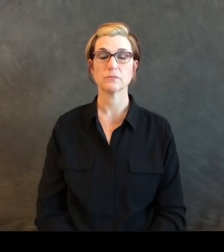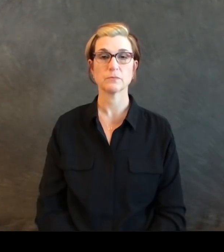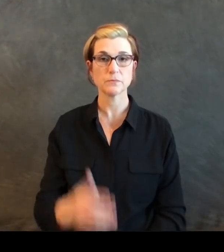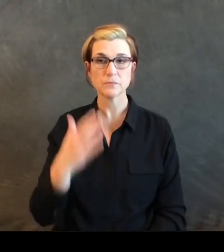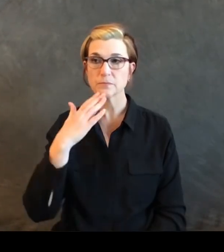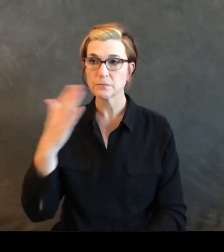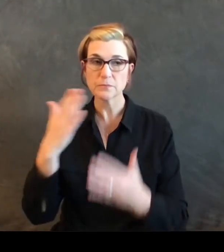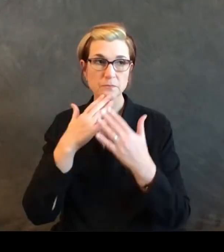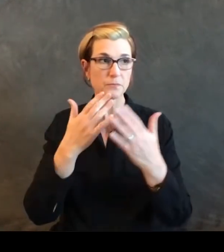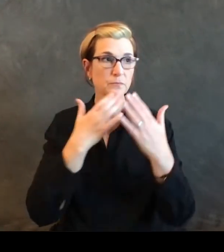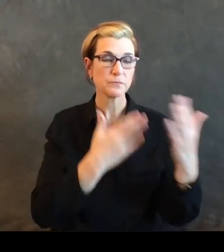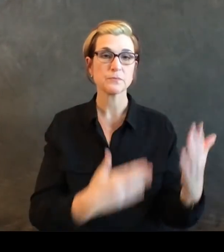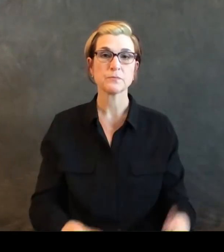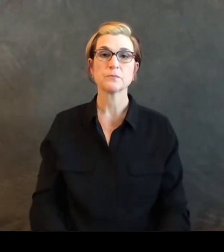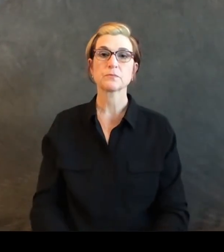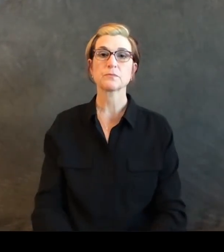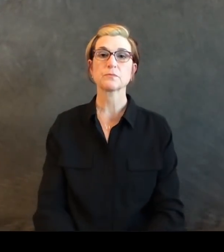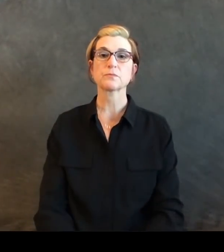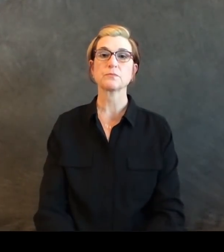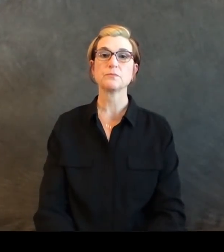much.